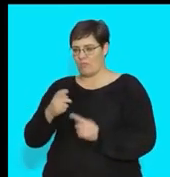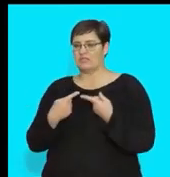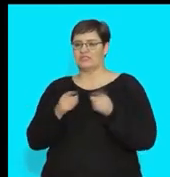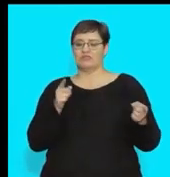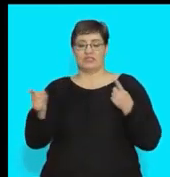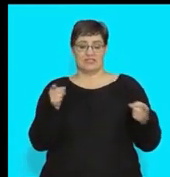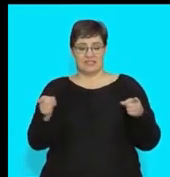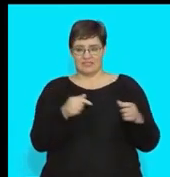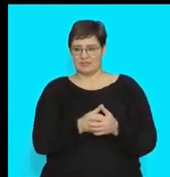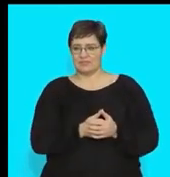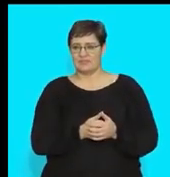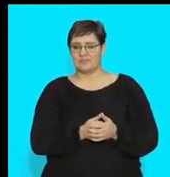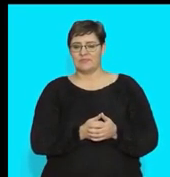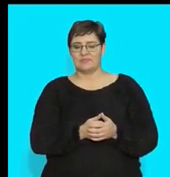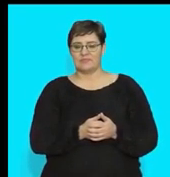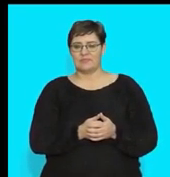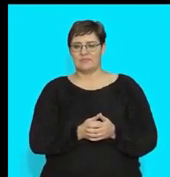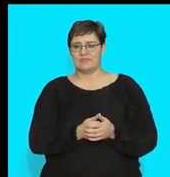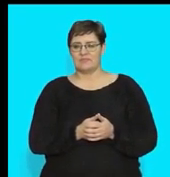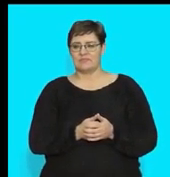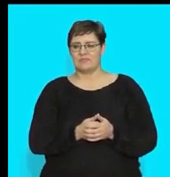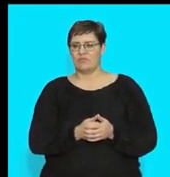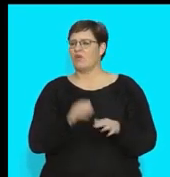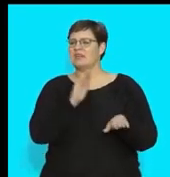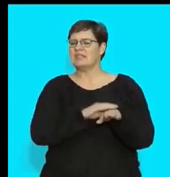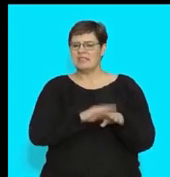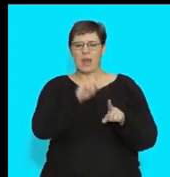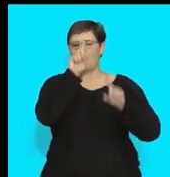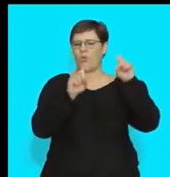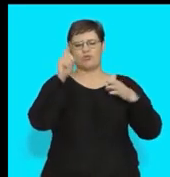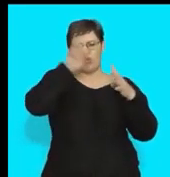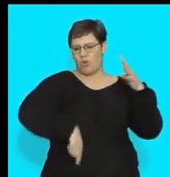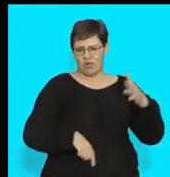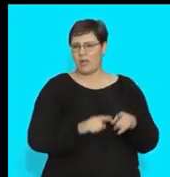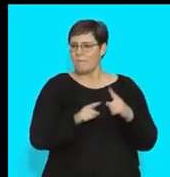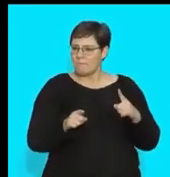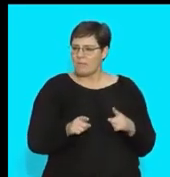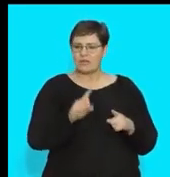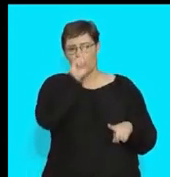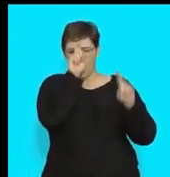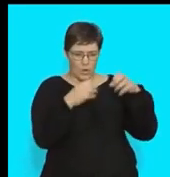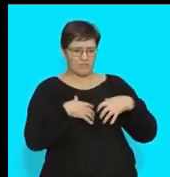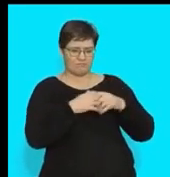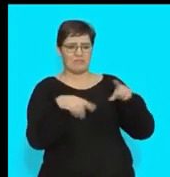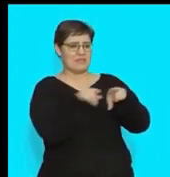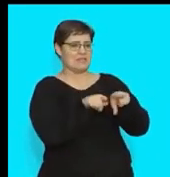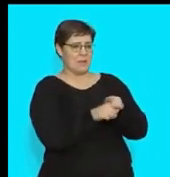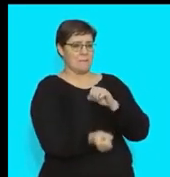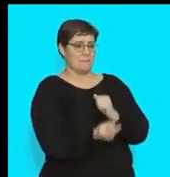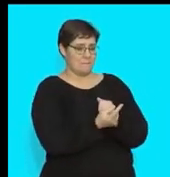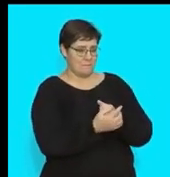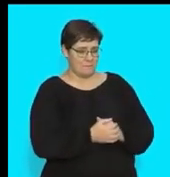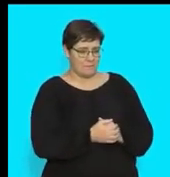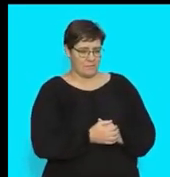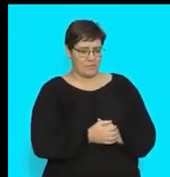very different from each other. Guys, I'm not going to have time to go through it, but this is the kind of question that you can